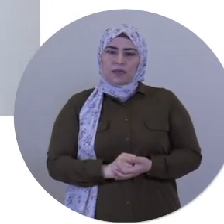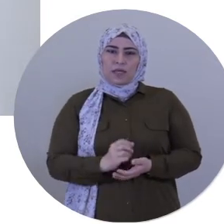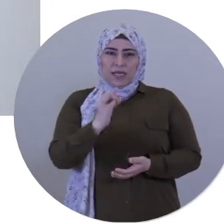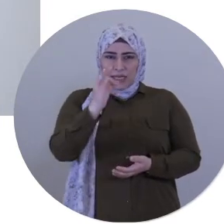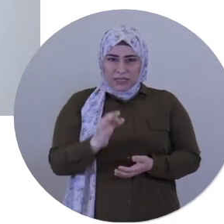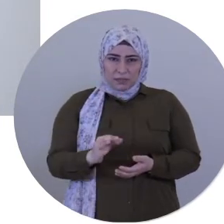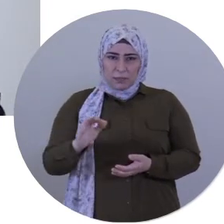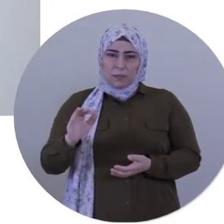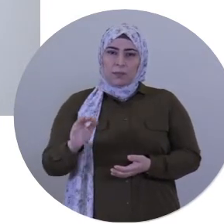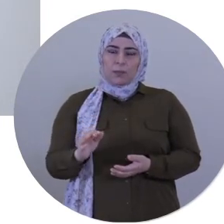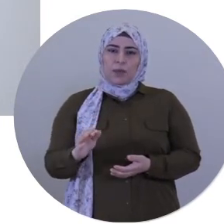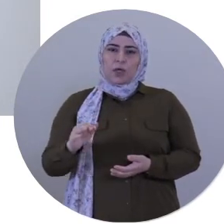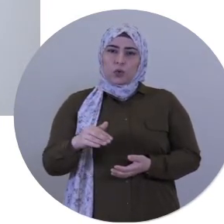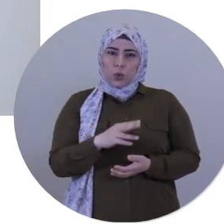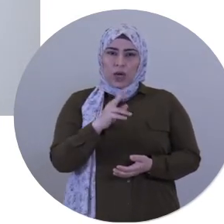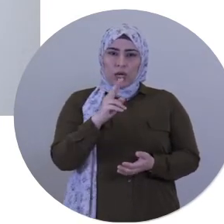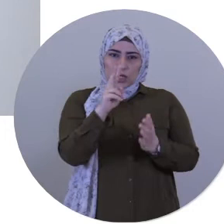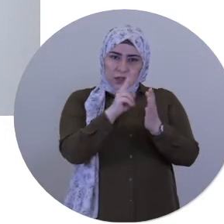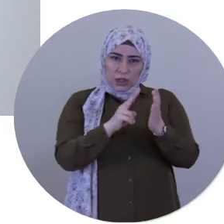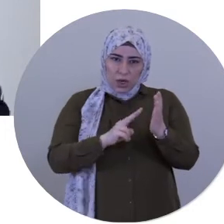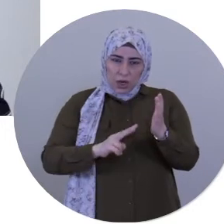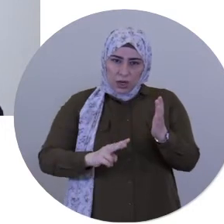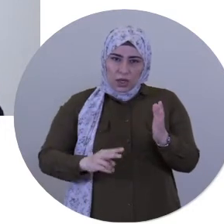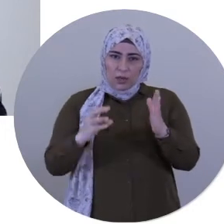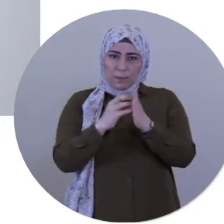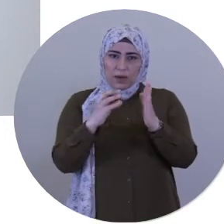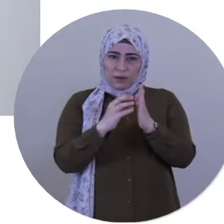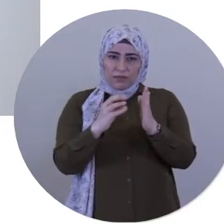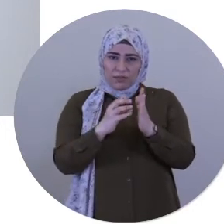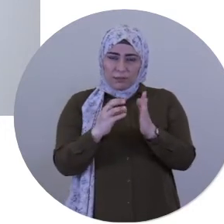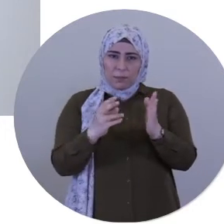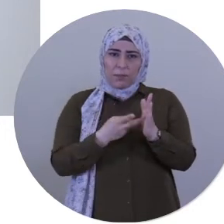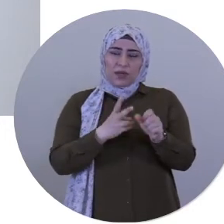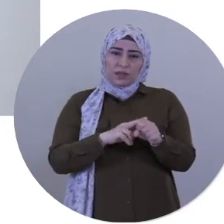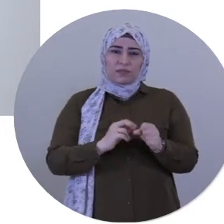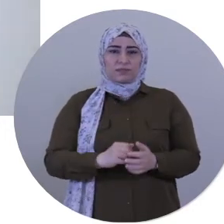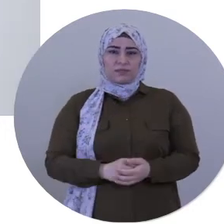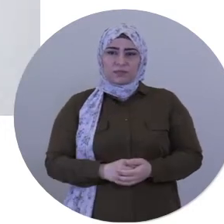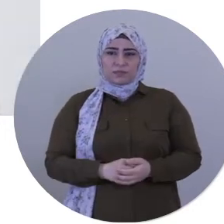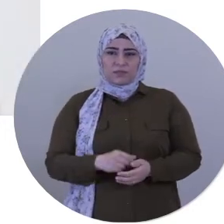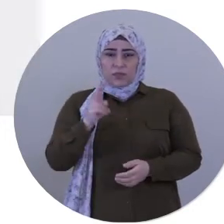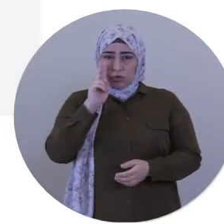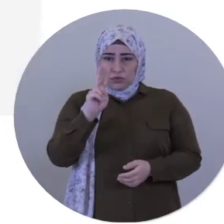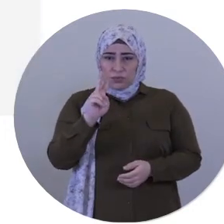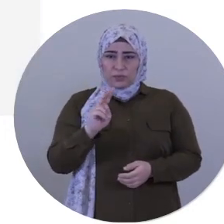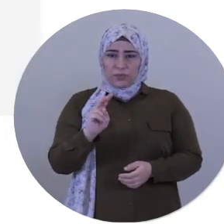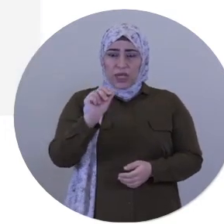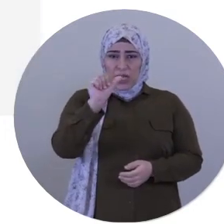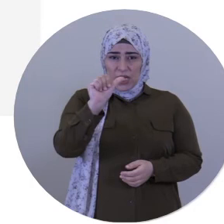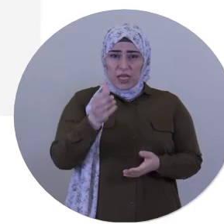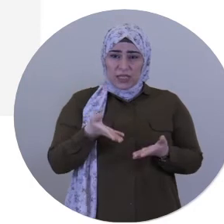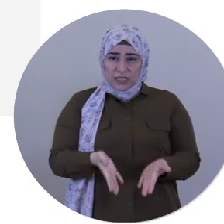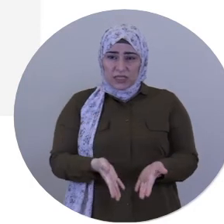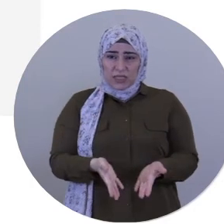meaning or a synonym. Let's take a look at the choices we have. Abundant, does it mean